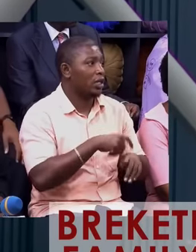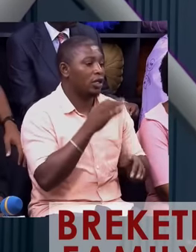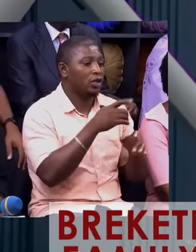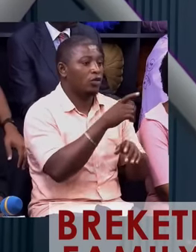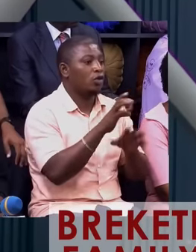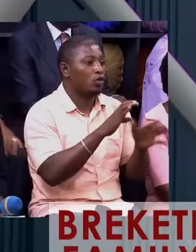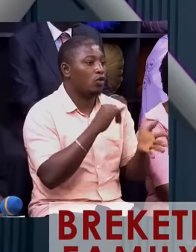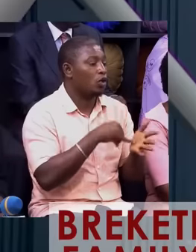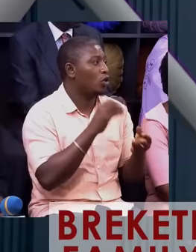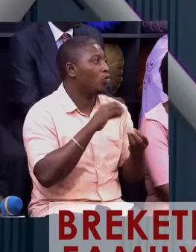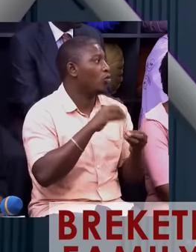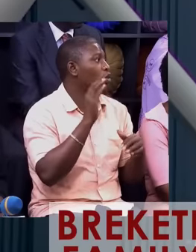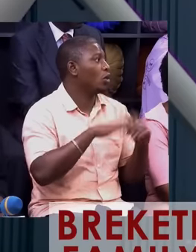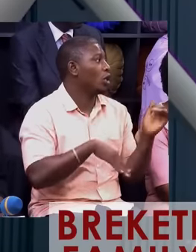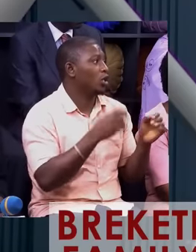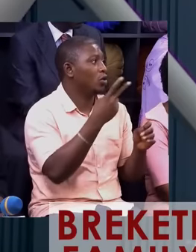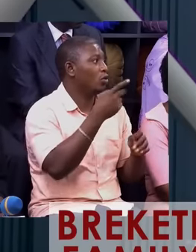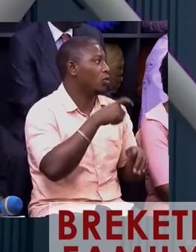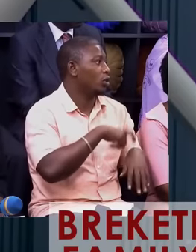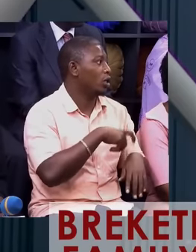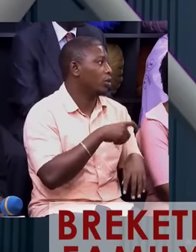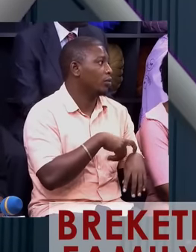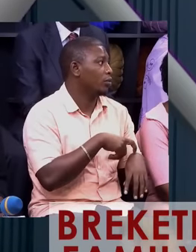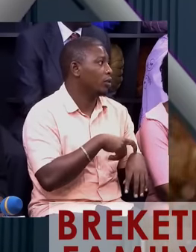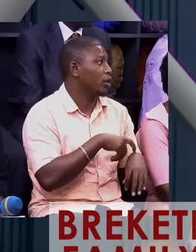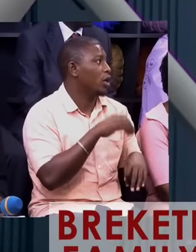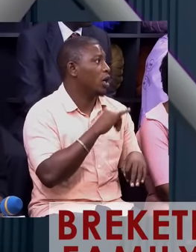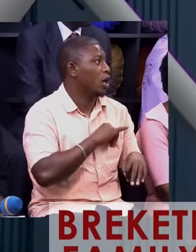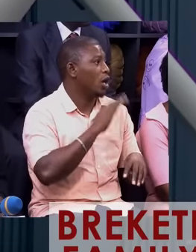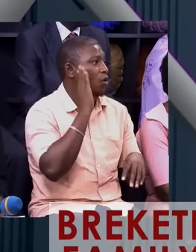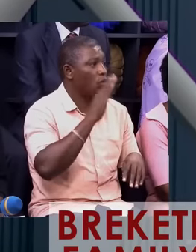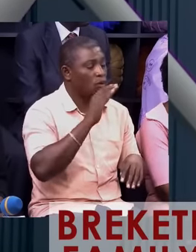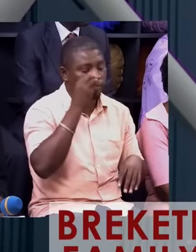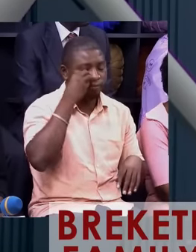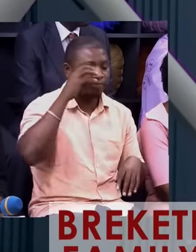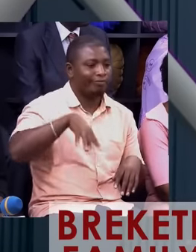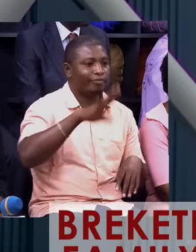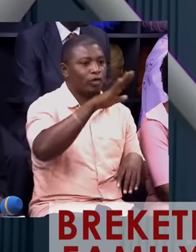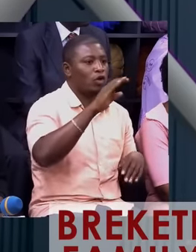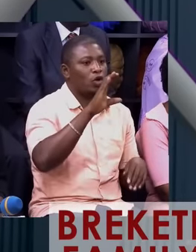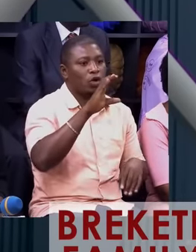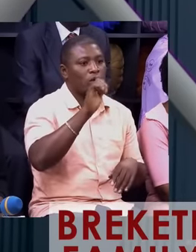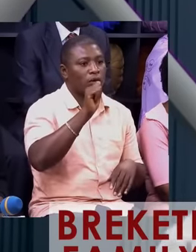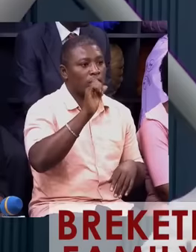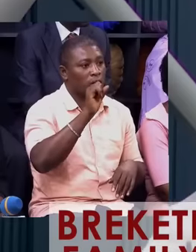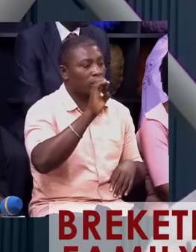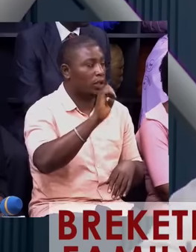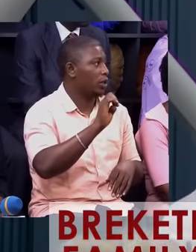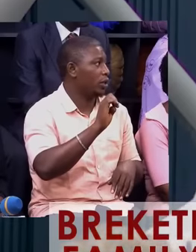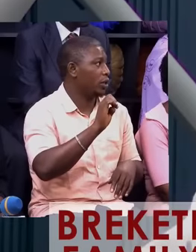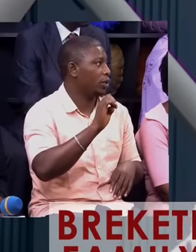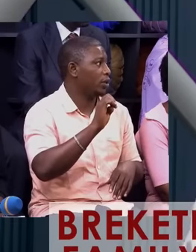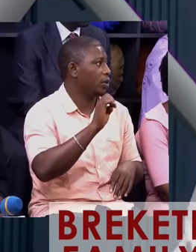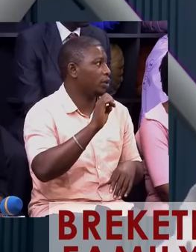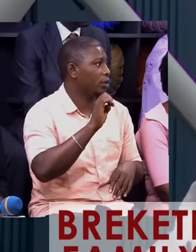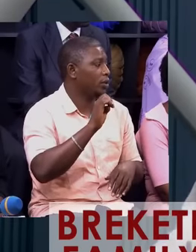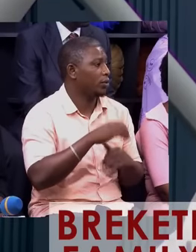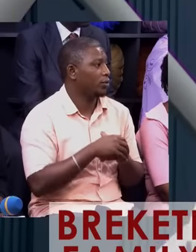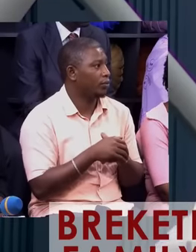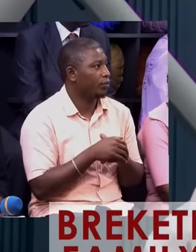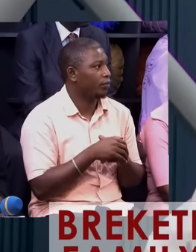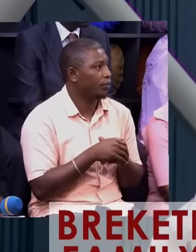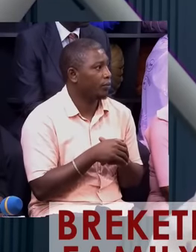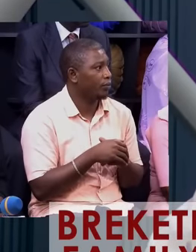than two times I will ignore your case and I will not do the case make we take this call hello